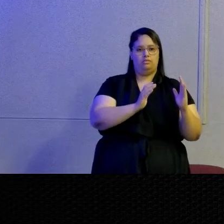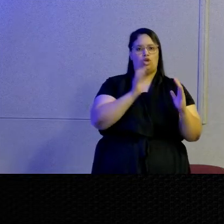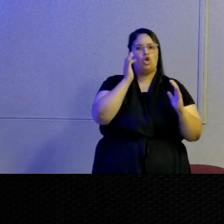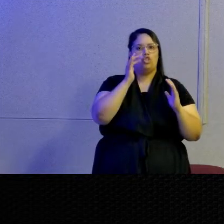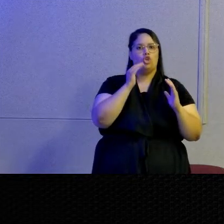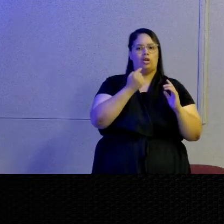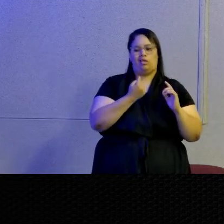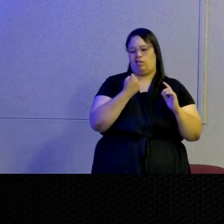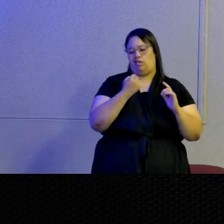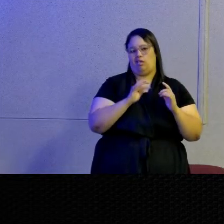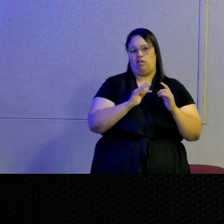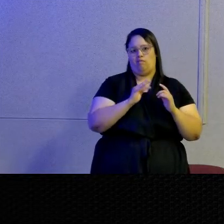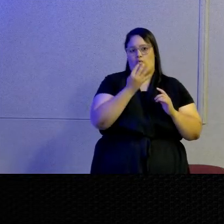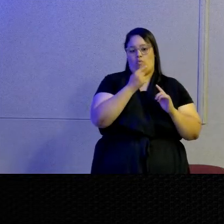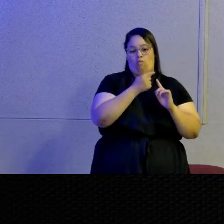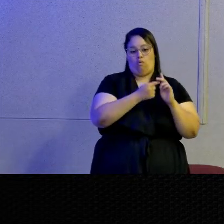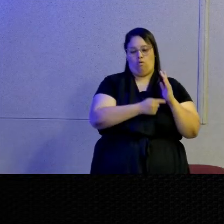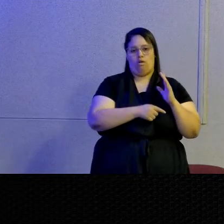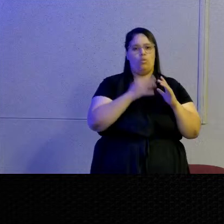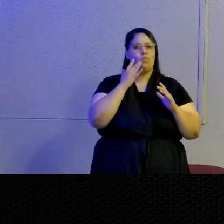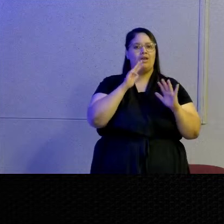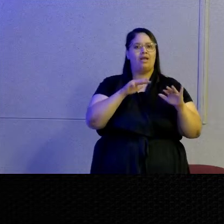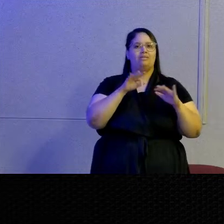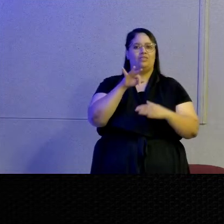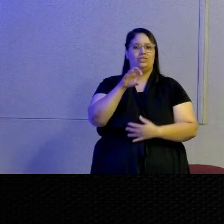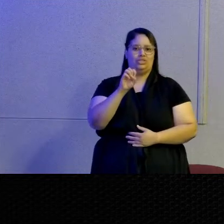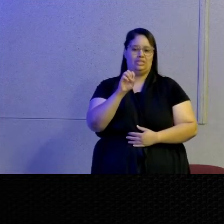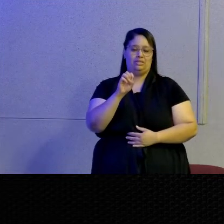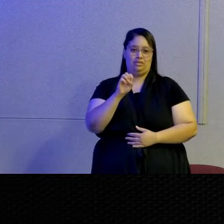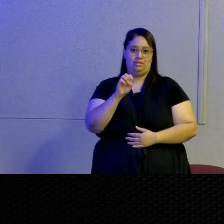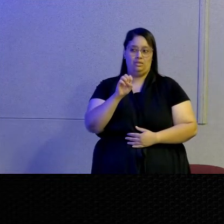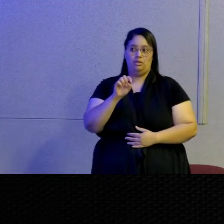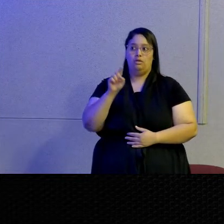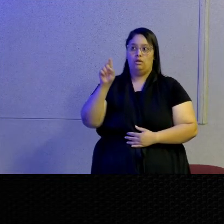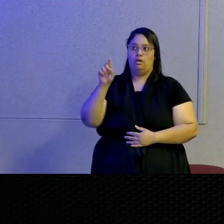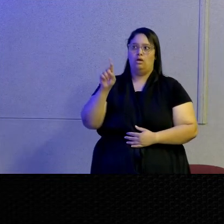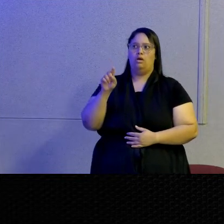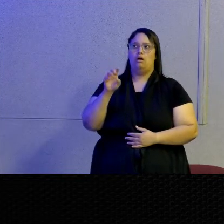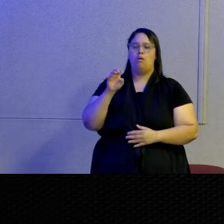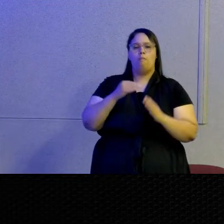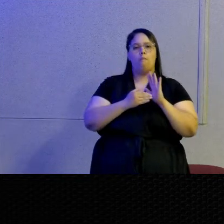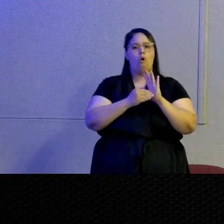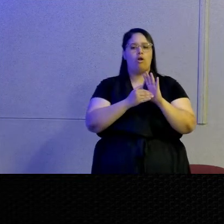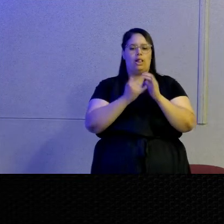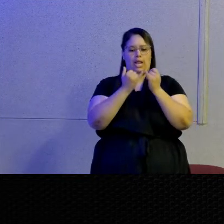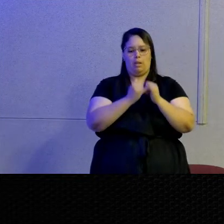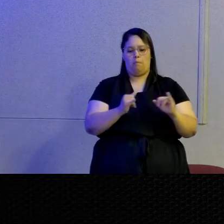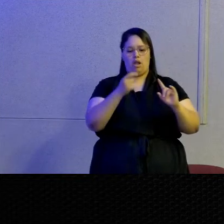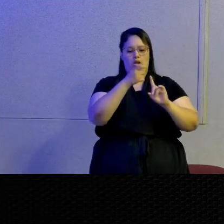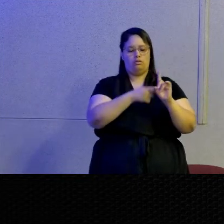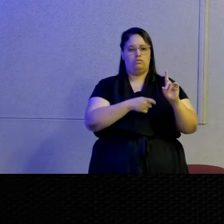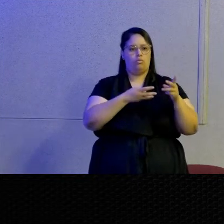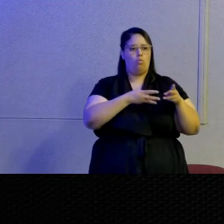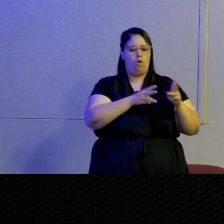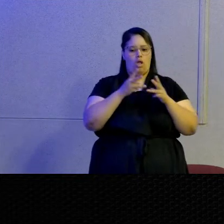the 1930s. And this is, I wouldn't hear, it's a model-independent way to look for physics beyond the standard model. It's perhaps